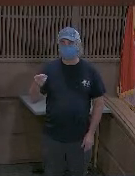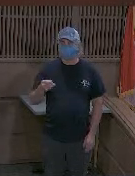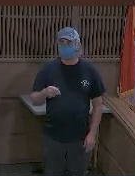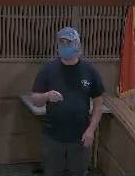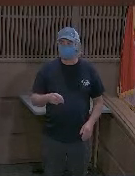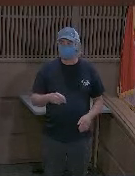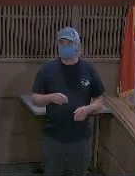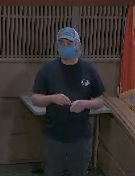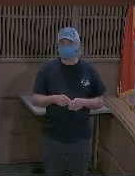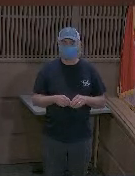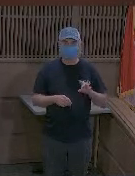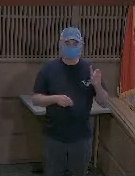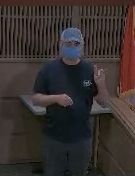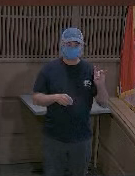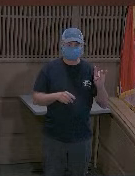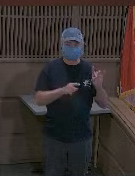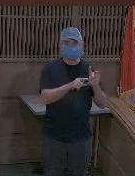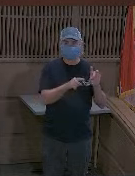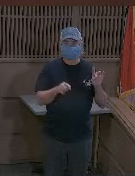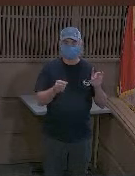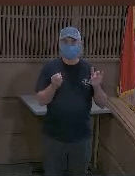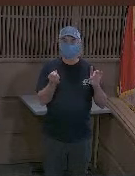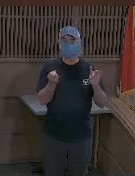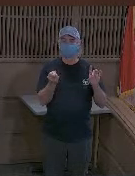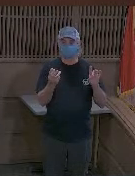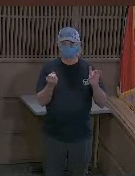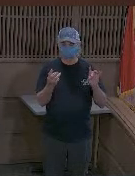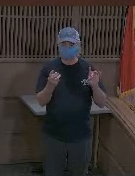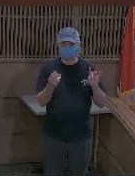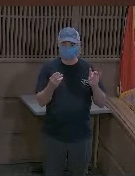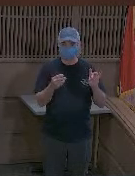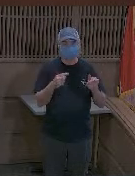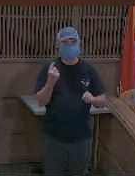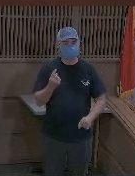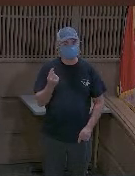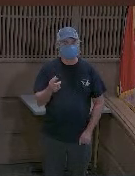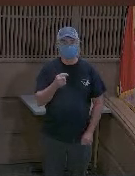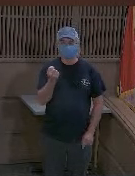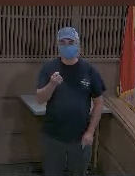Thursdays, 8 a.m. to 12 noon, and Tuesdays, 1 o'clock to 5 o'clock p.m.